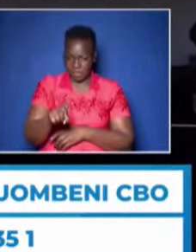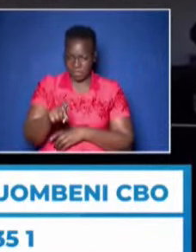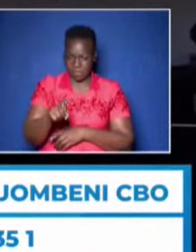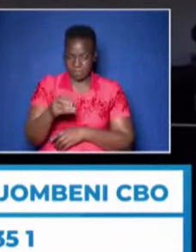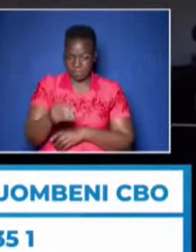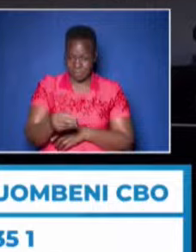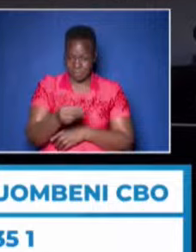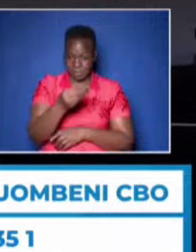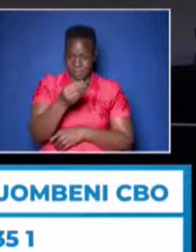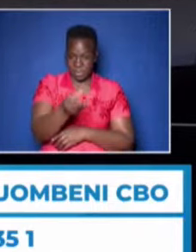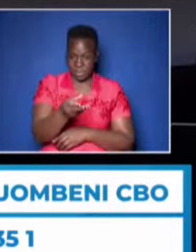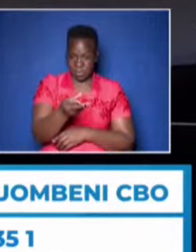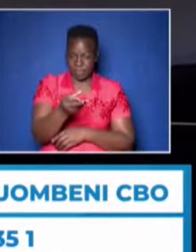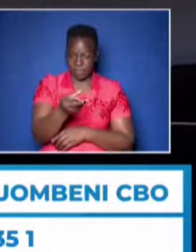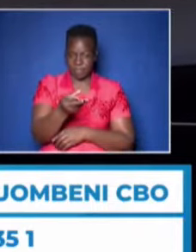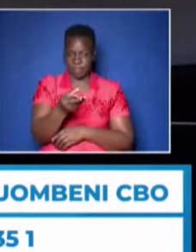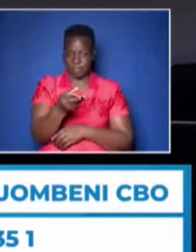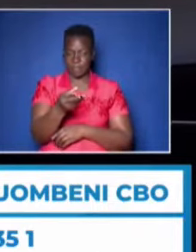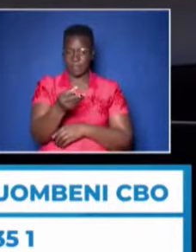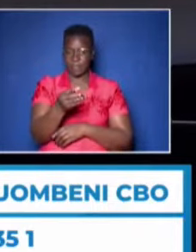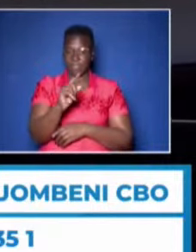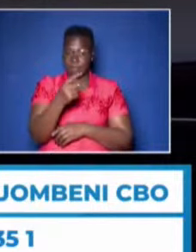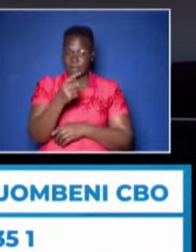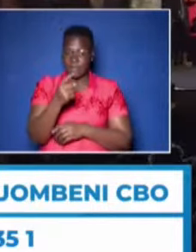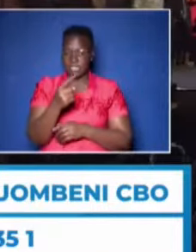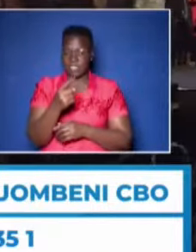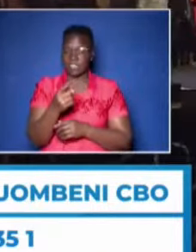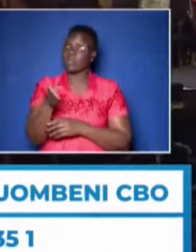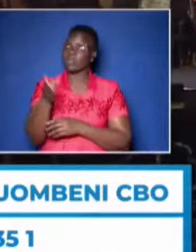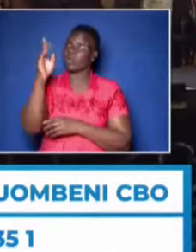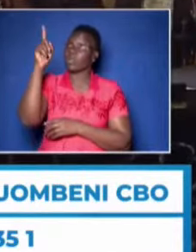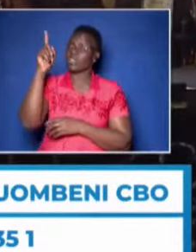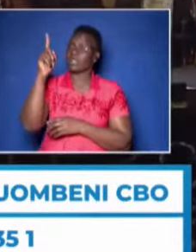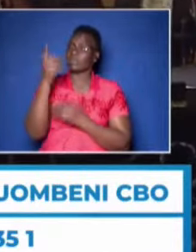give God something to